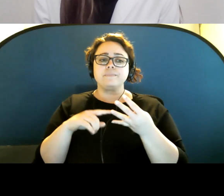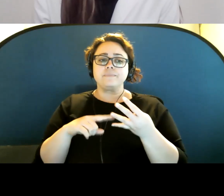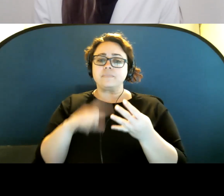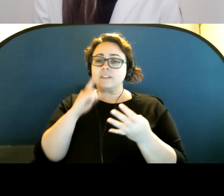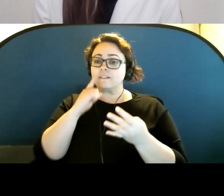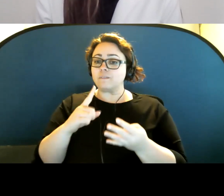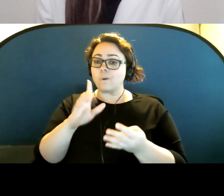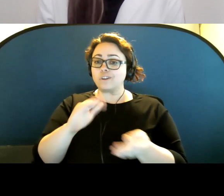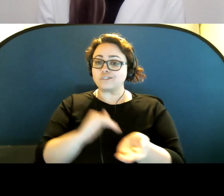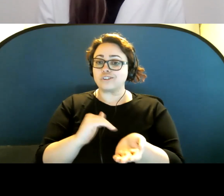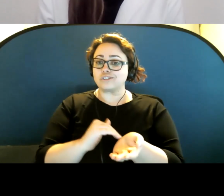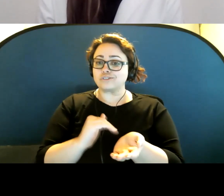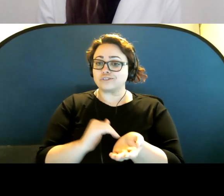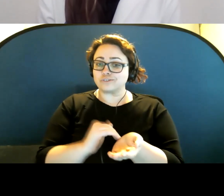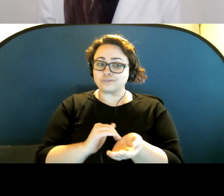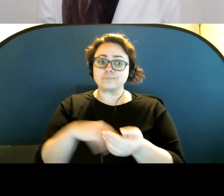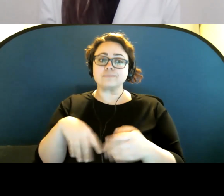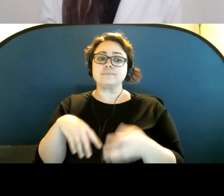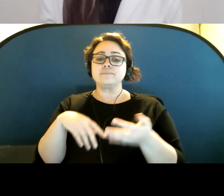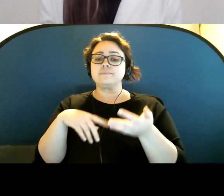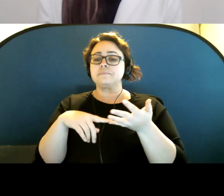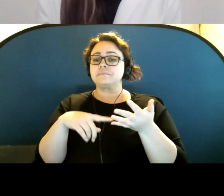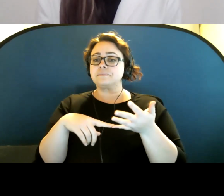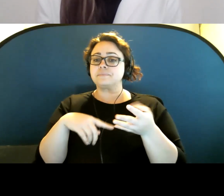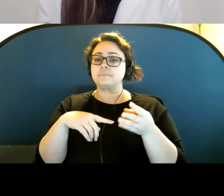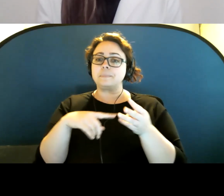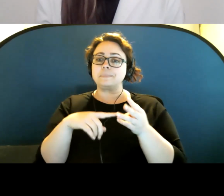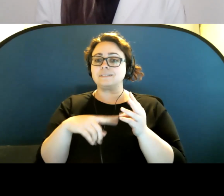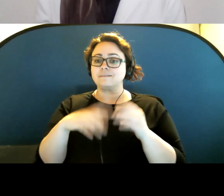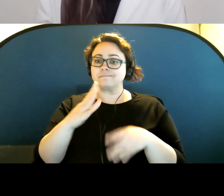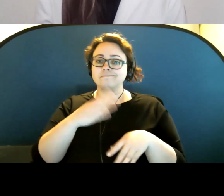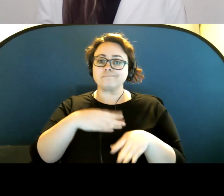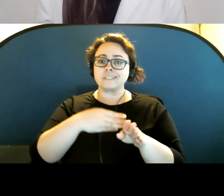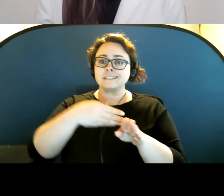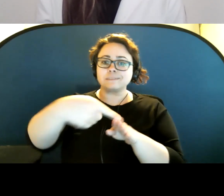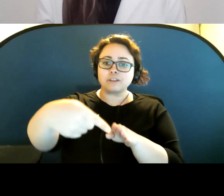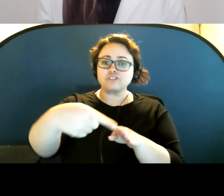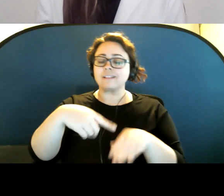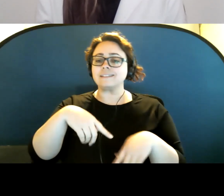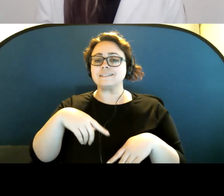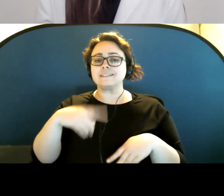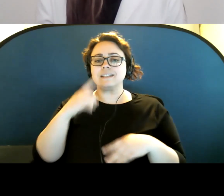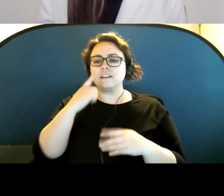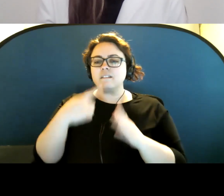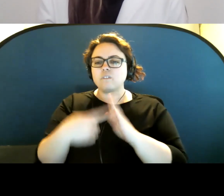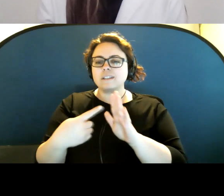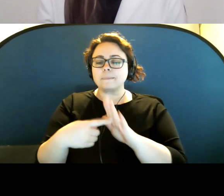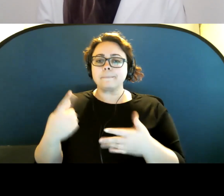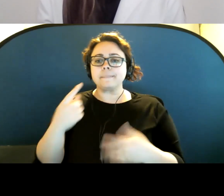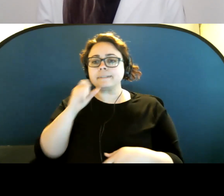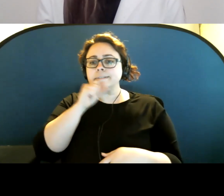great resource. Specialist providers such as a geriatrician or a memory